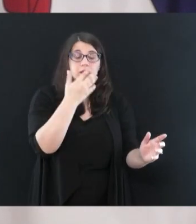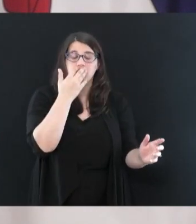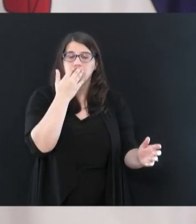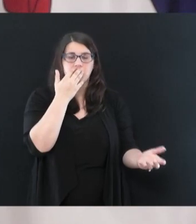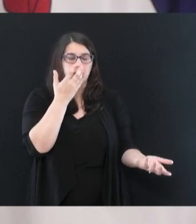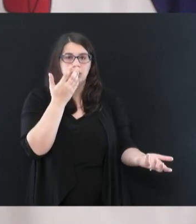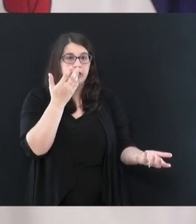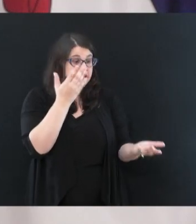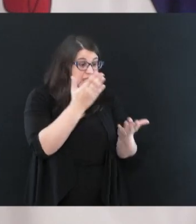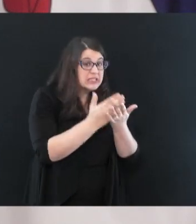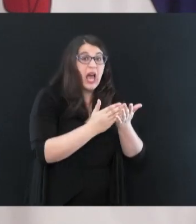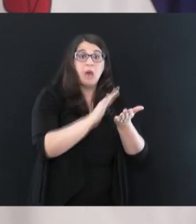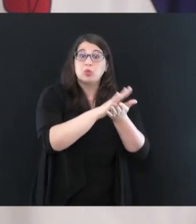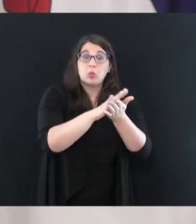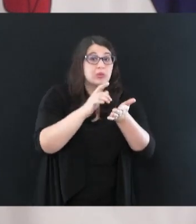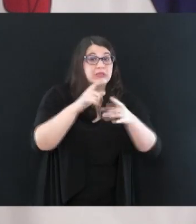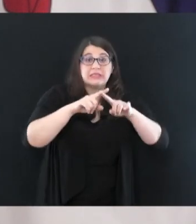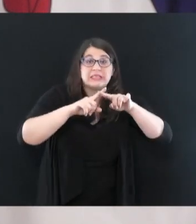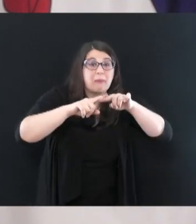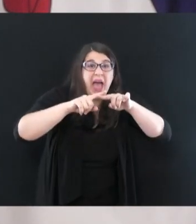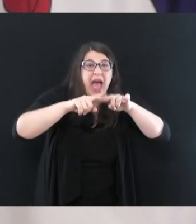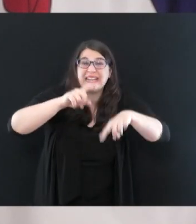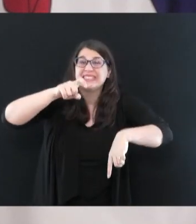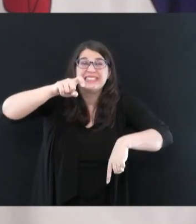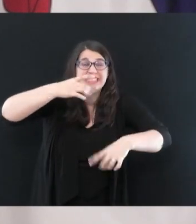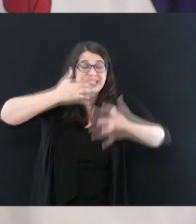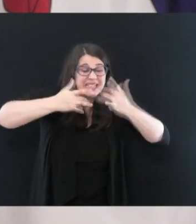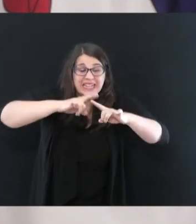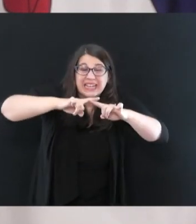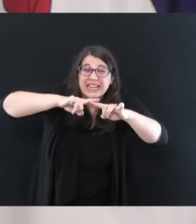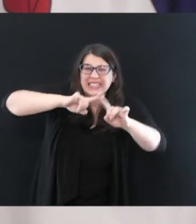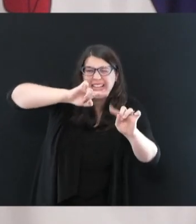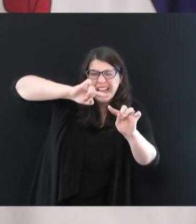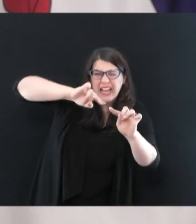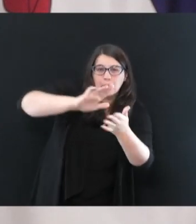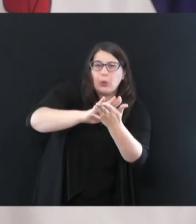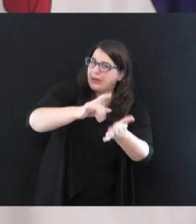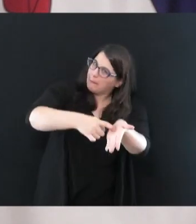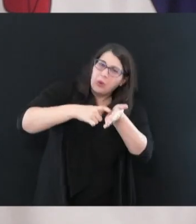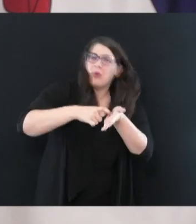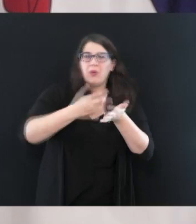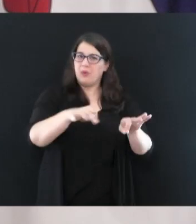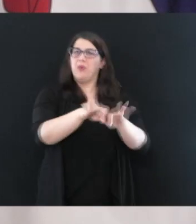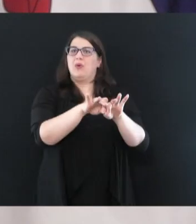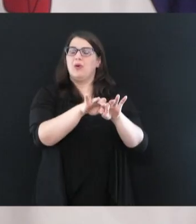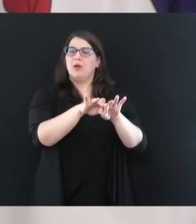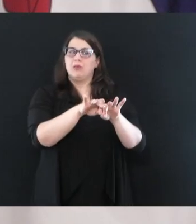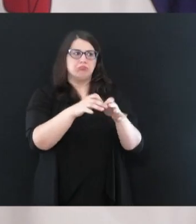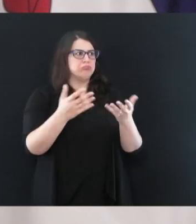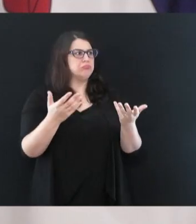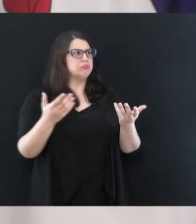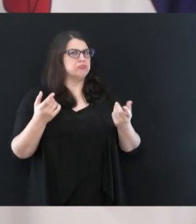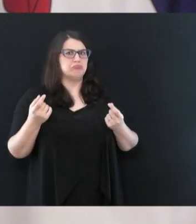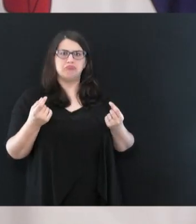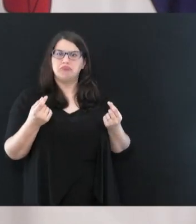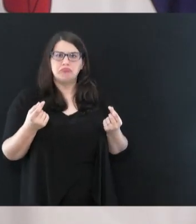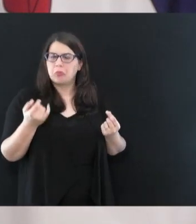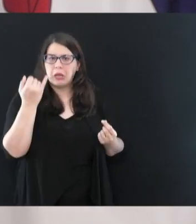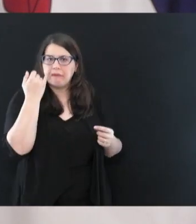so badly. I mean, where would we go? What would we do? And so